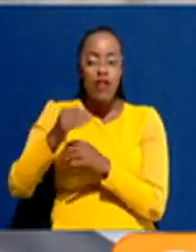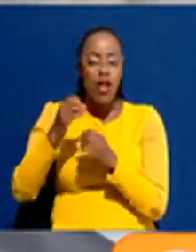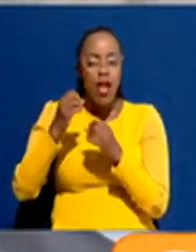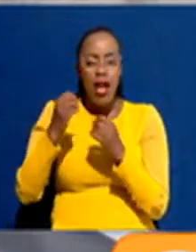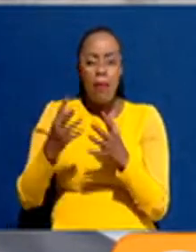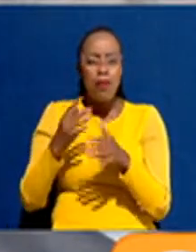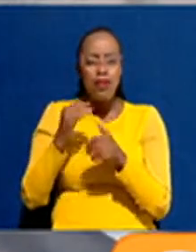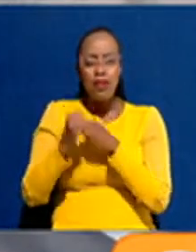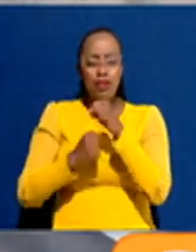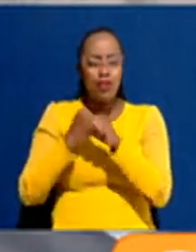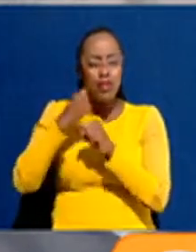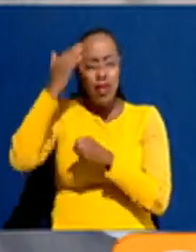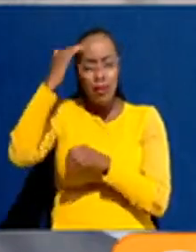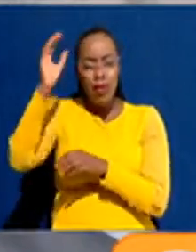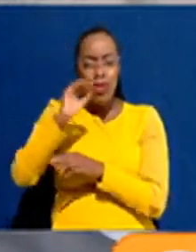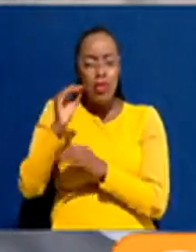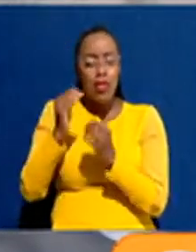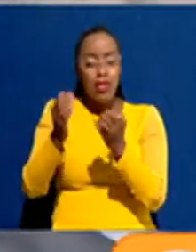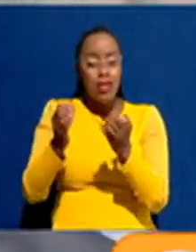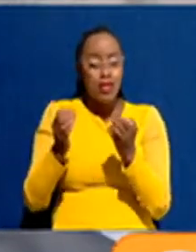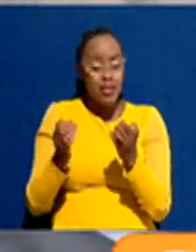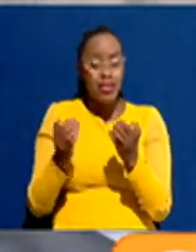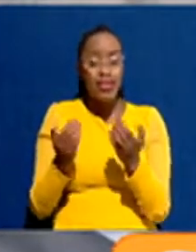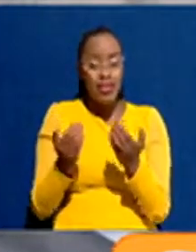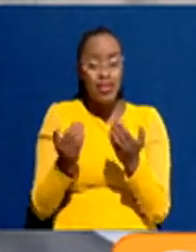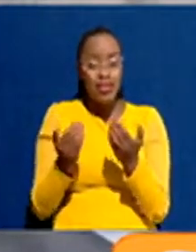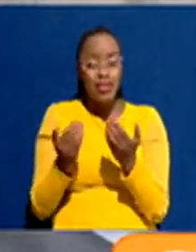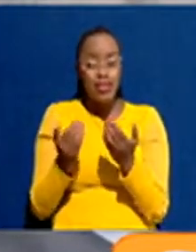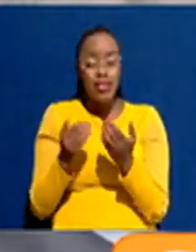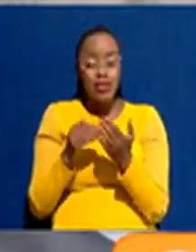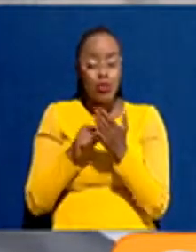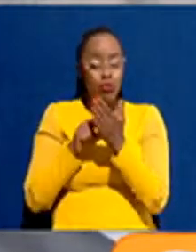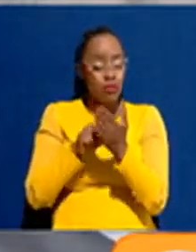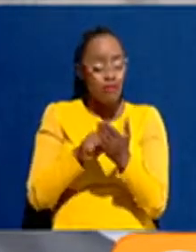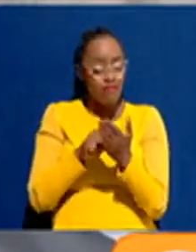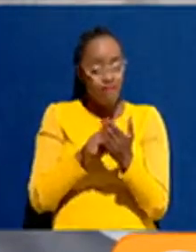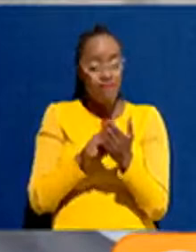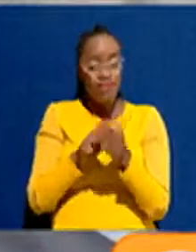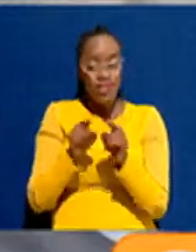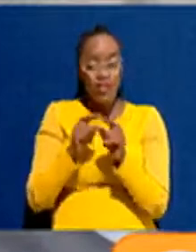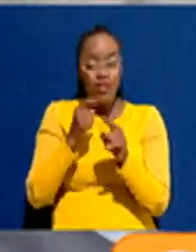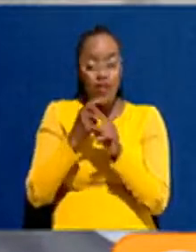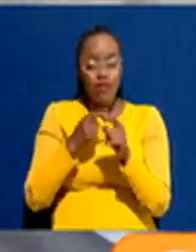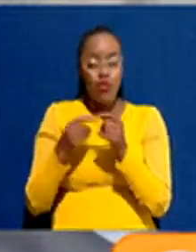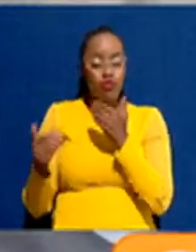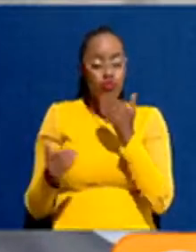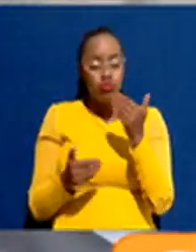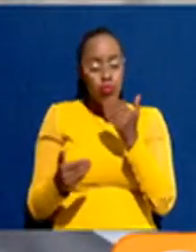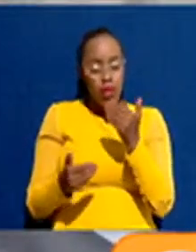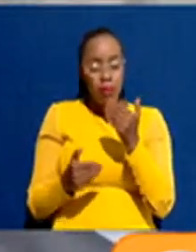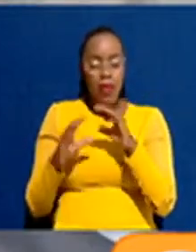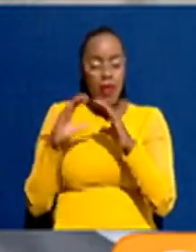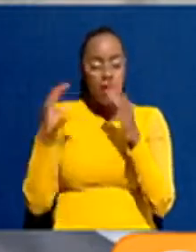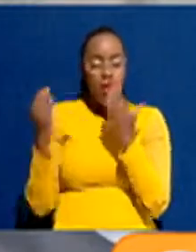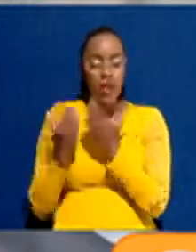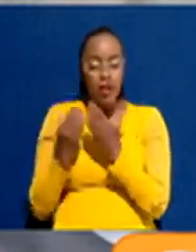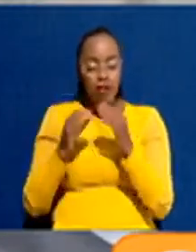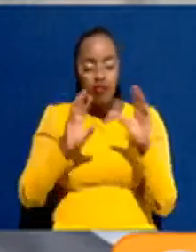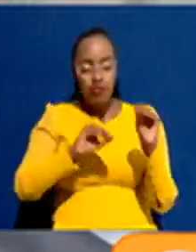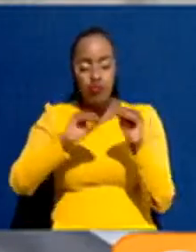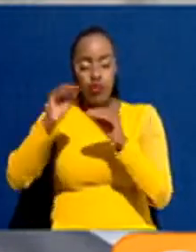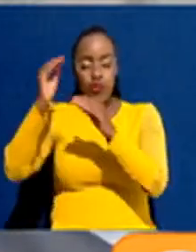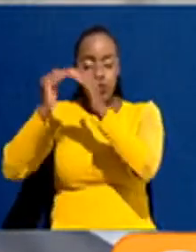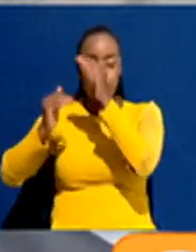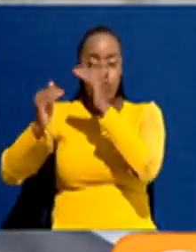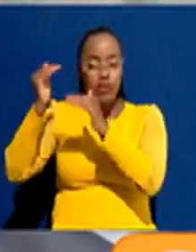many years, need to be stressed that from baby school to the